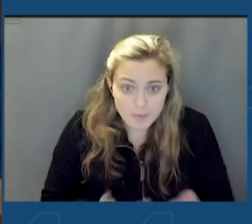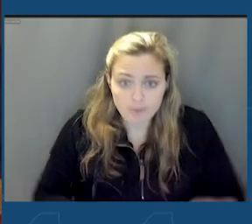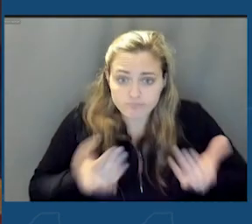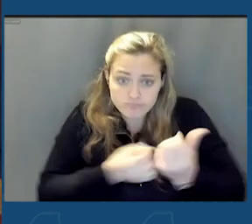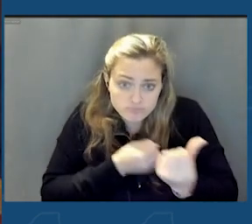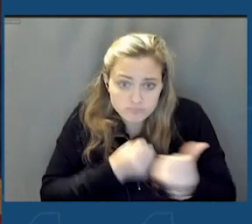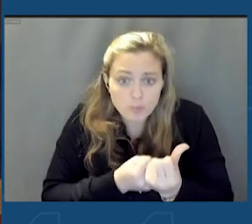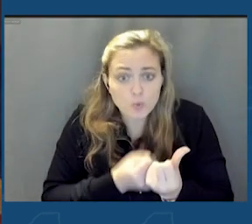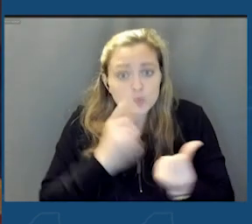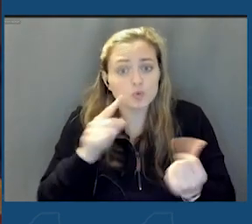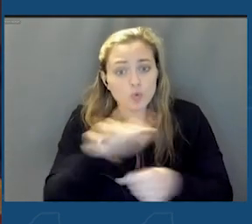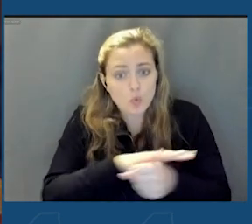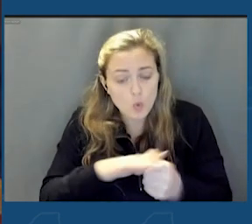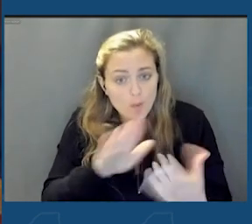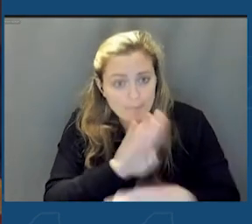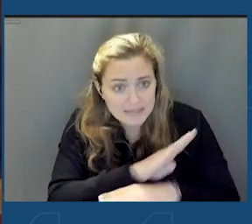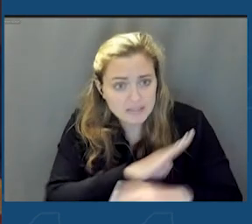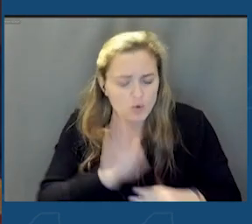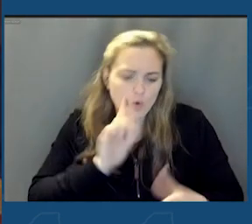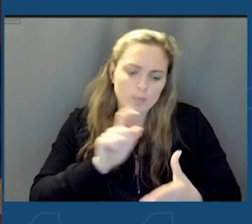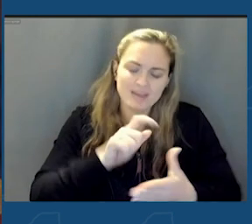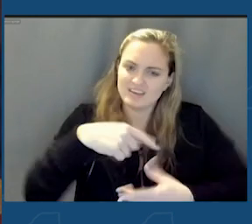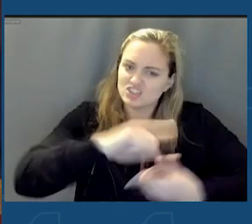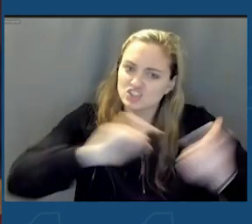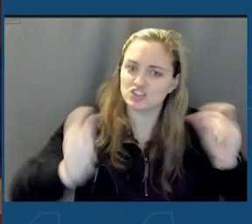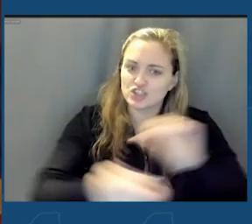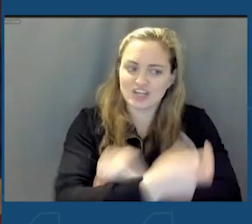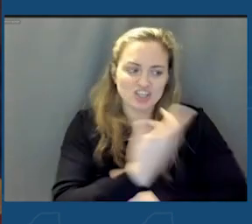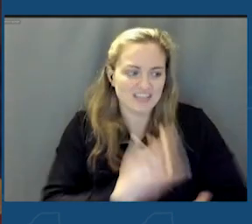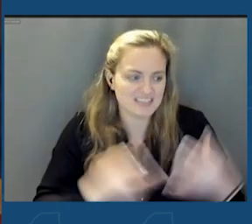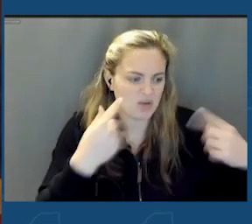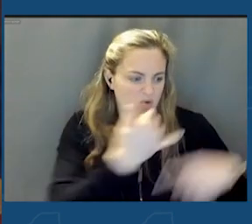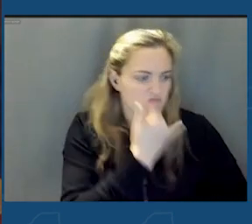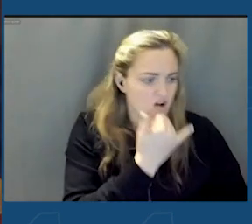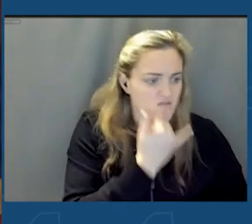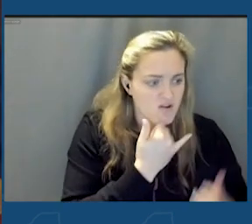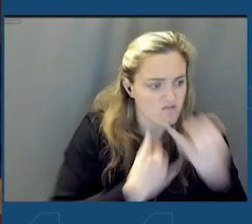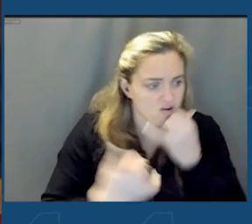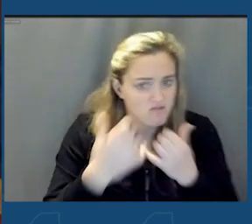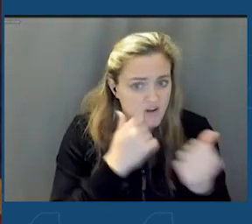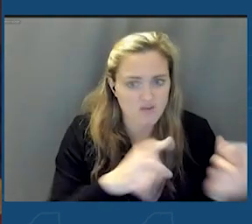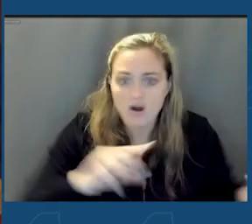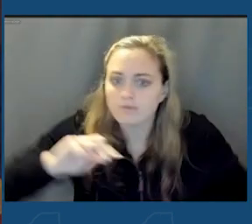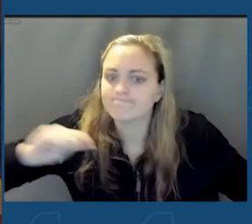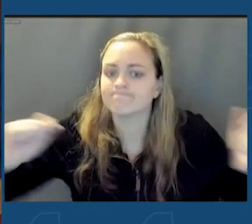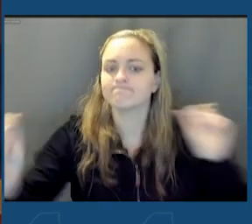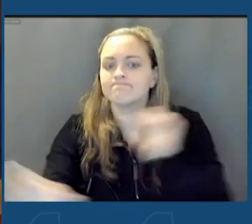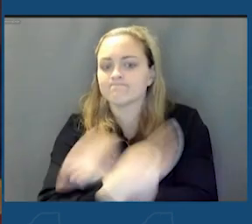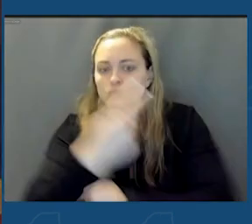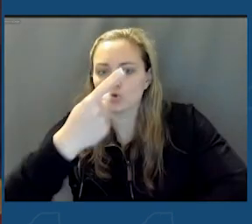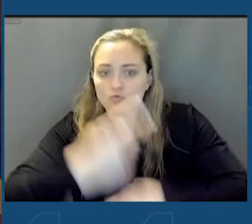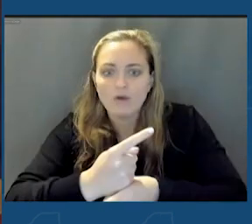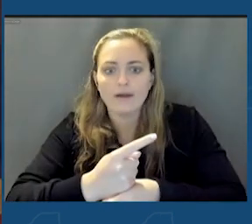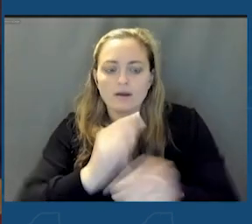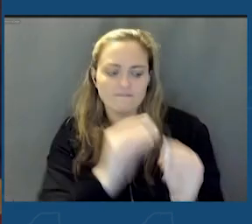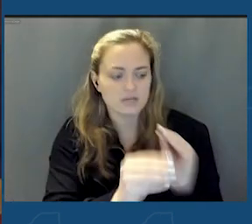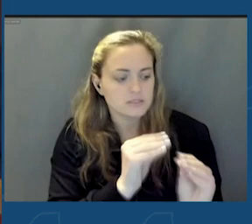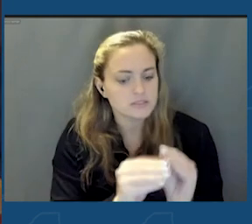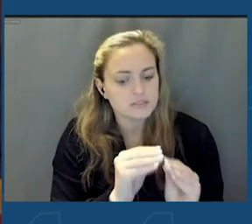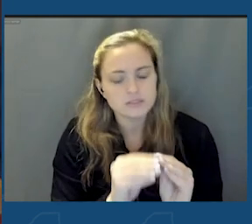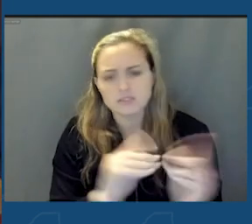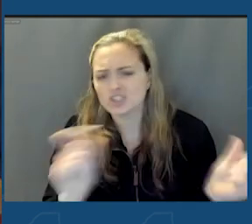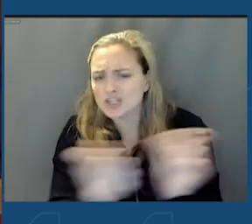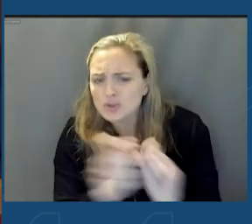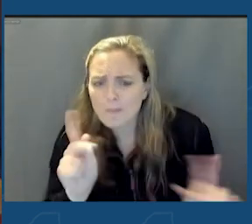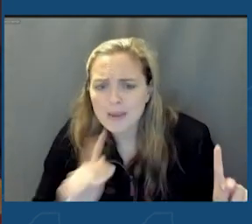businesses. So we are going to be righting the wrongs of the past, years of neglect, and transform people and places in